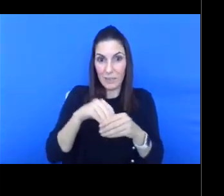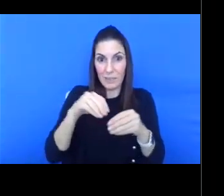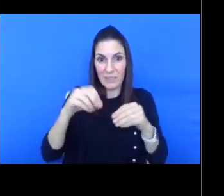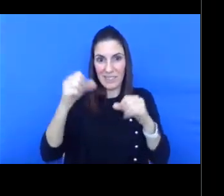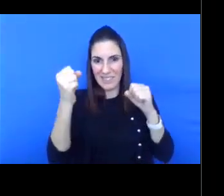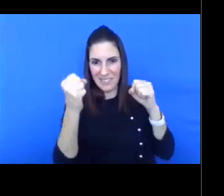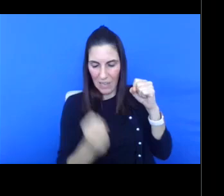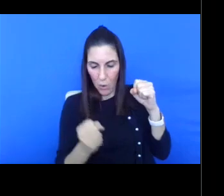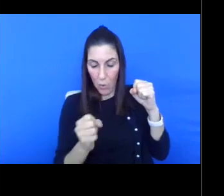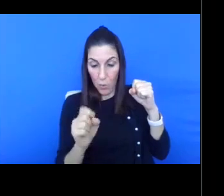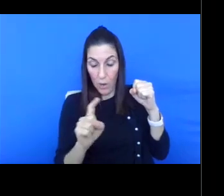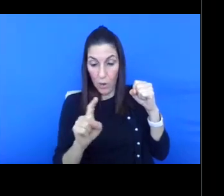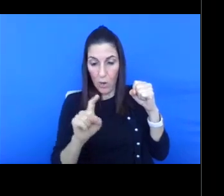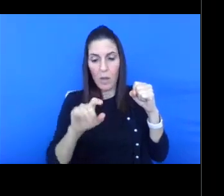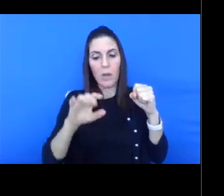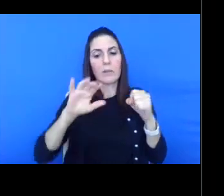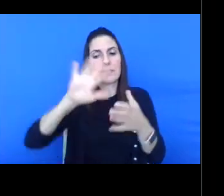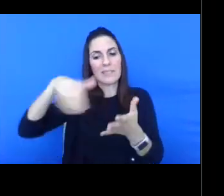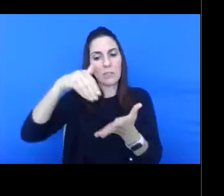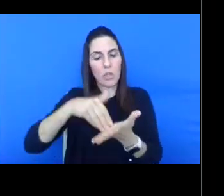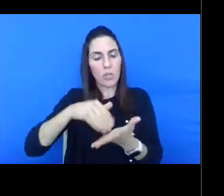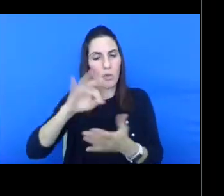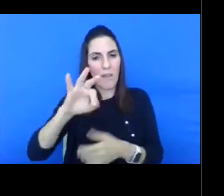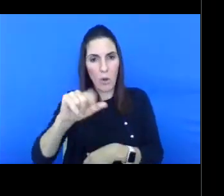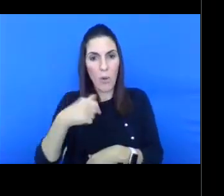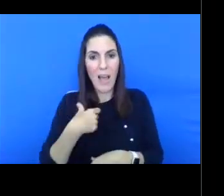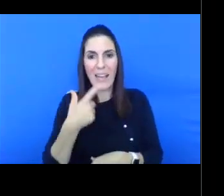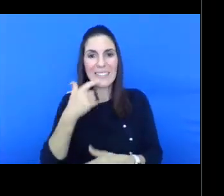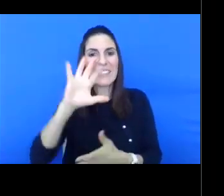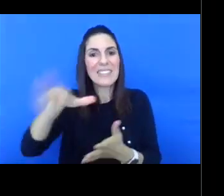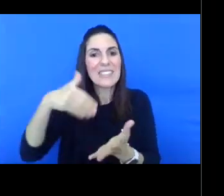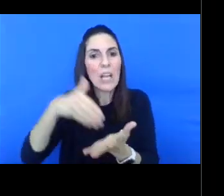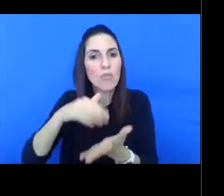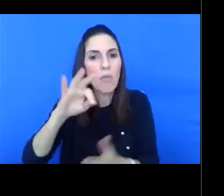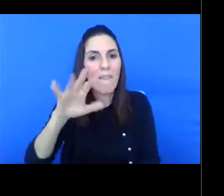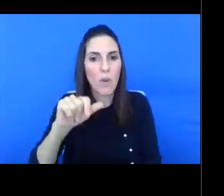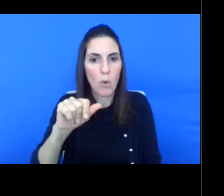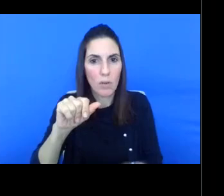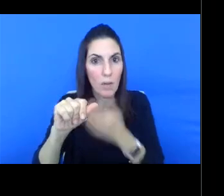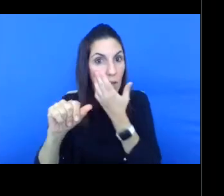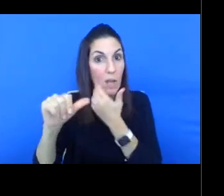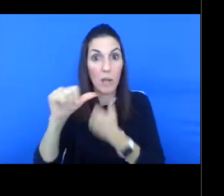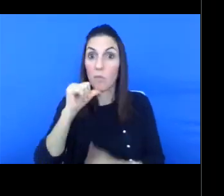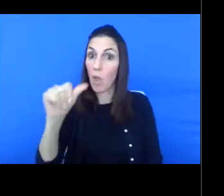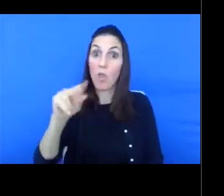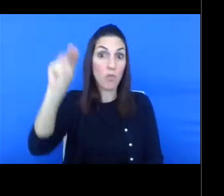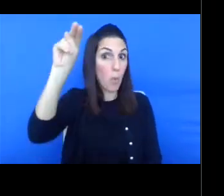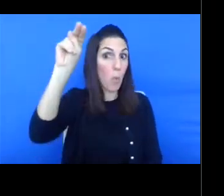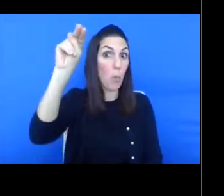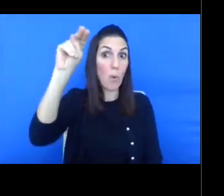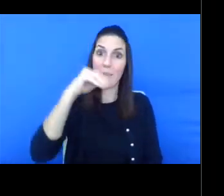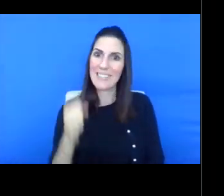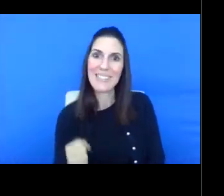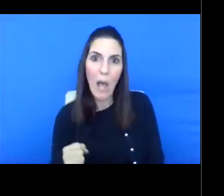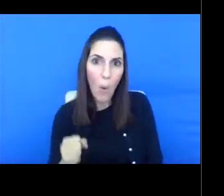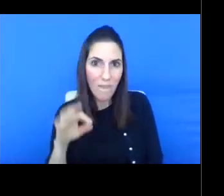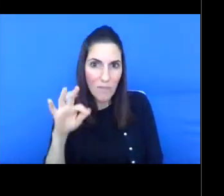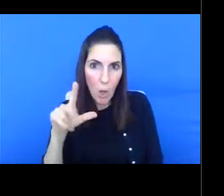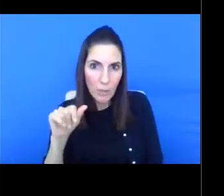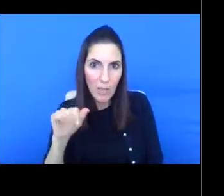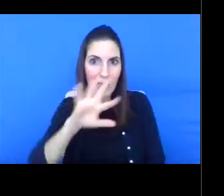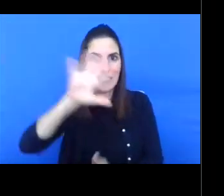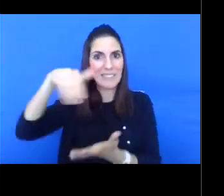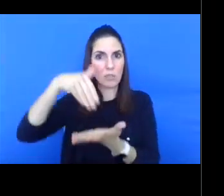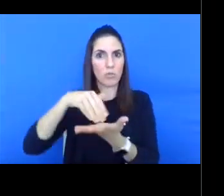central Florida. Notice I said central Florida, not North Florida, not South Florida, central Florida.